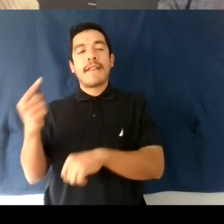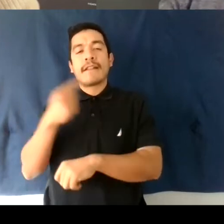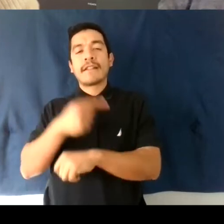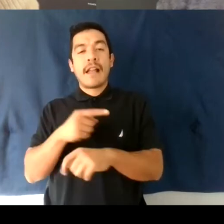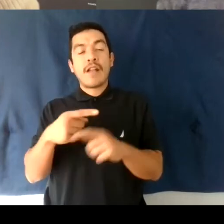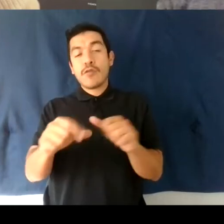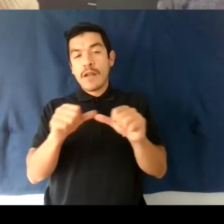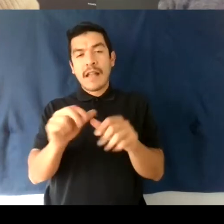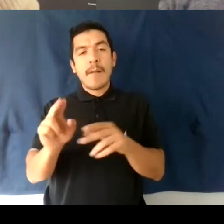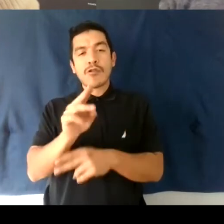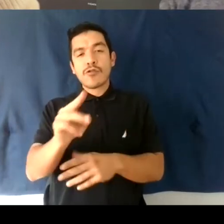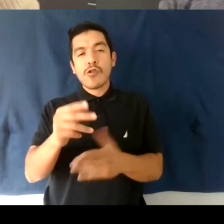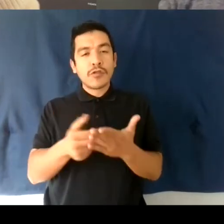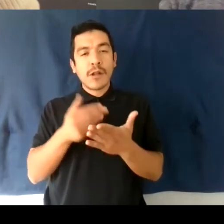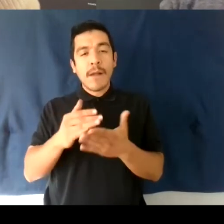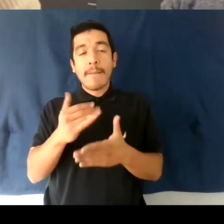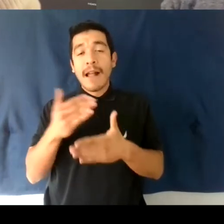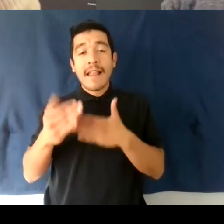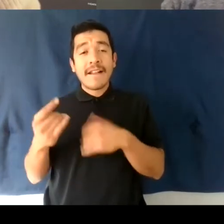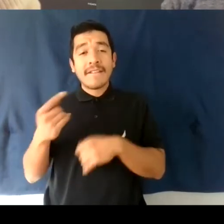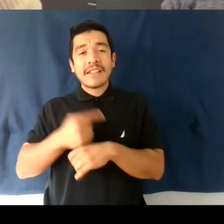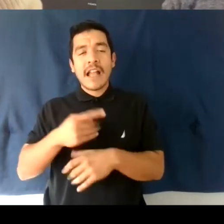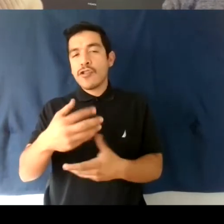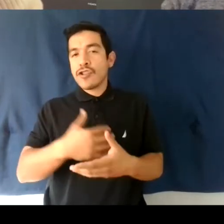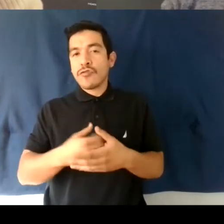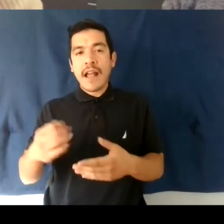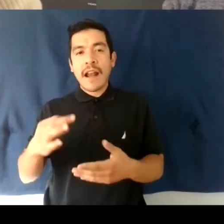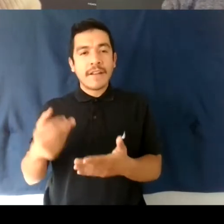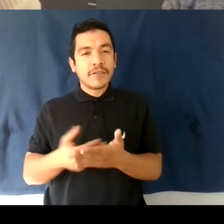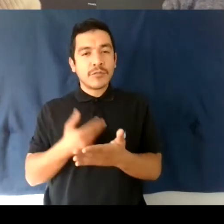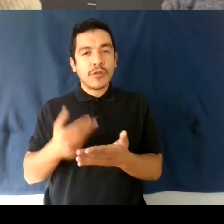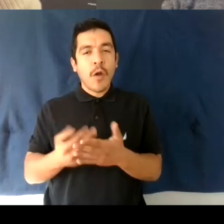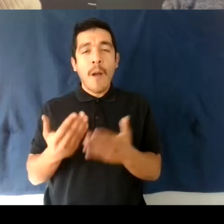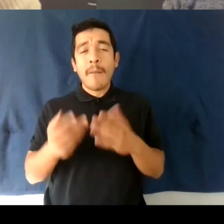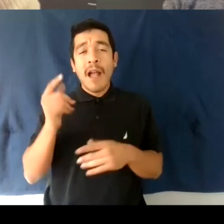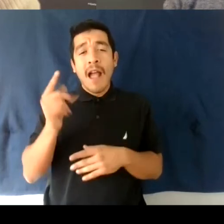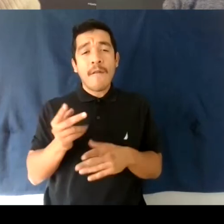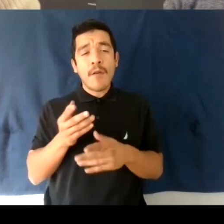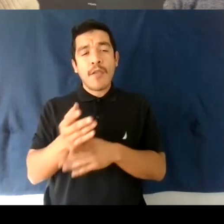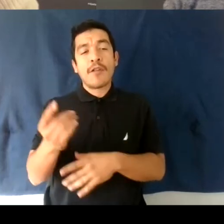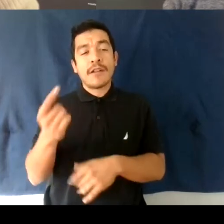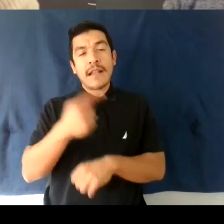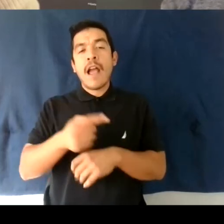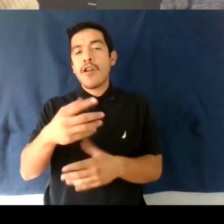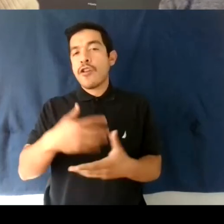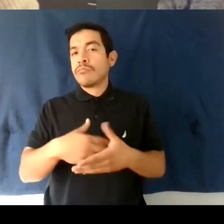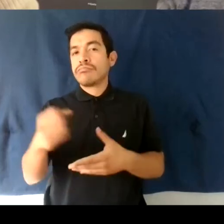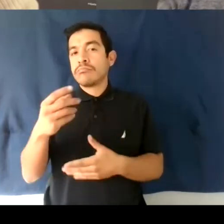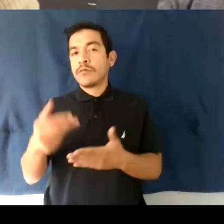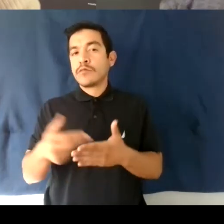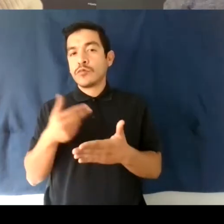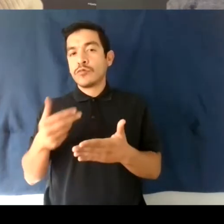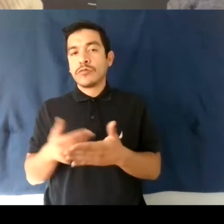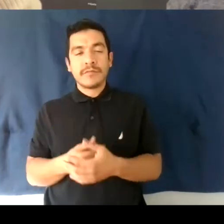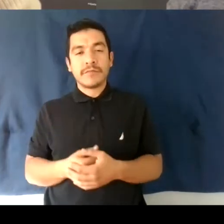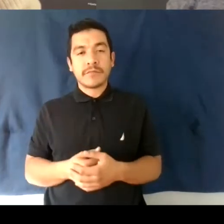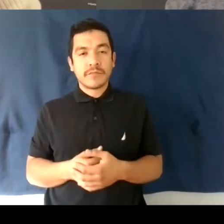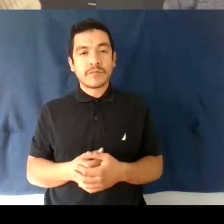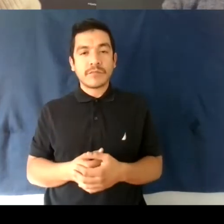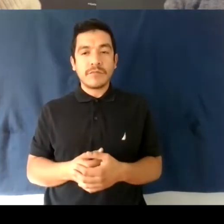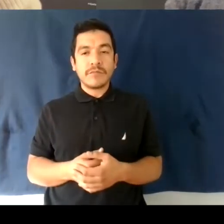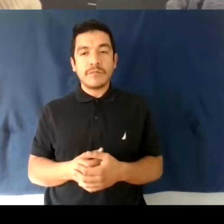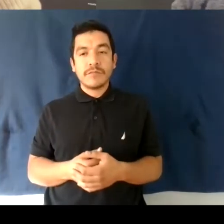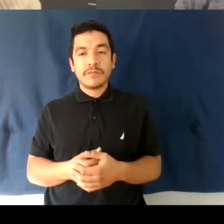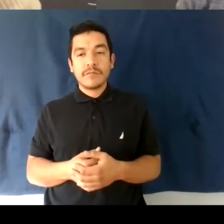your spoons and then by the end of the day you're out of your spoons or maybe halfway through the day you're out of spoons. And so it's just sort of like a giving like